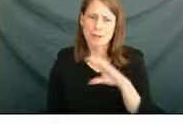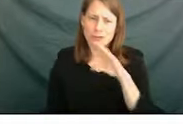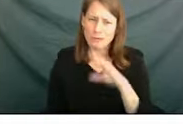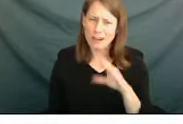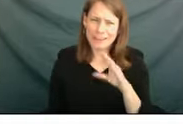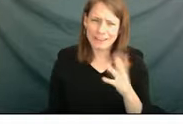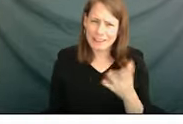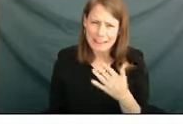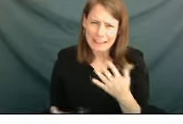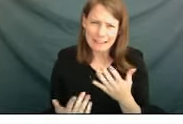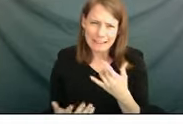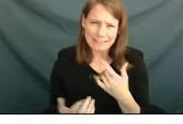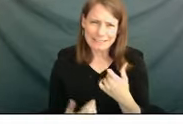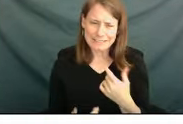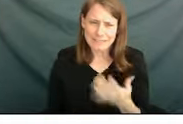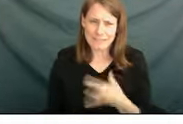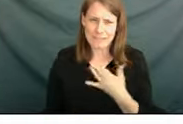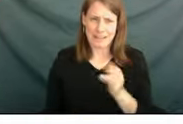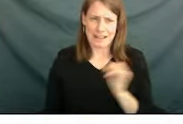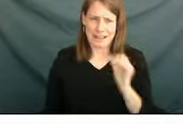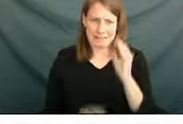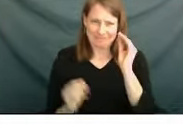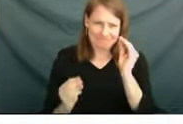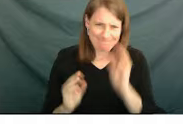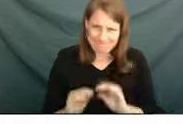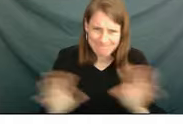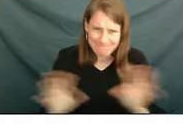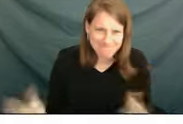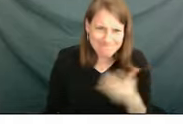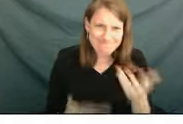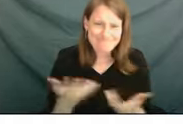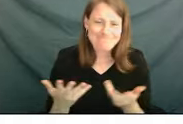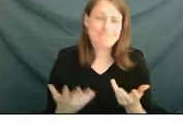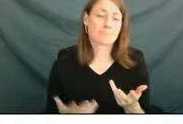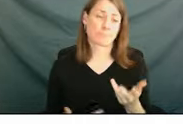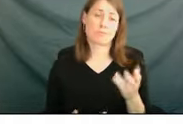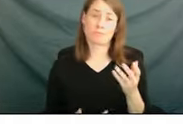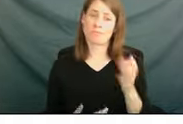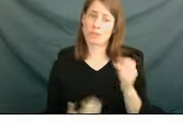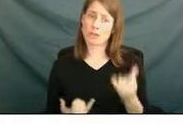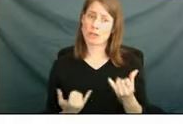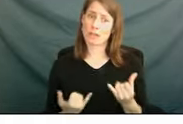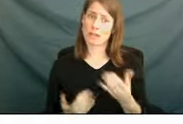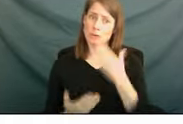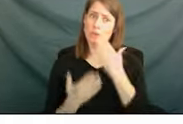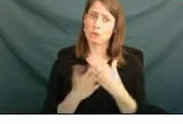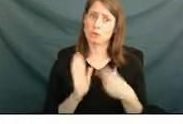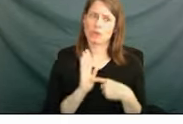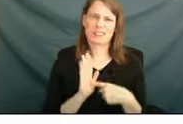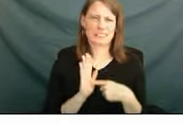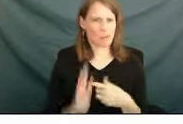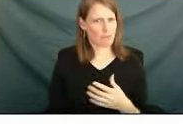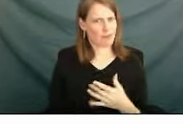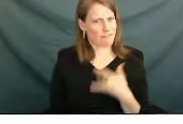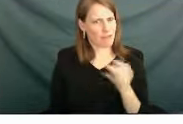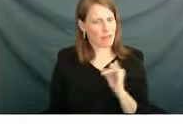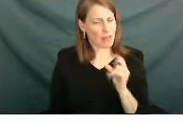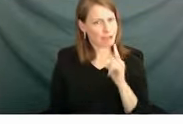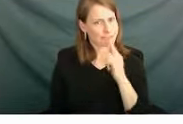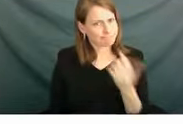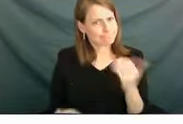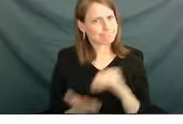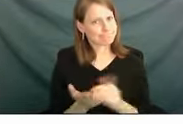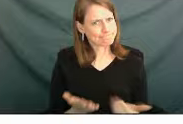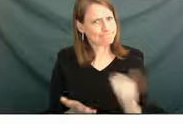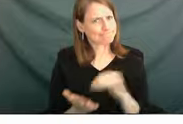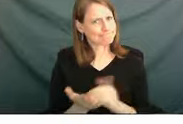as an example as any when I found I was repeating the same thing 4 or 5 times and still not getting what I wanted back. At